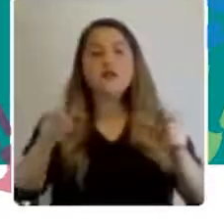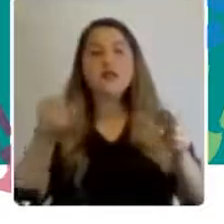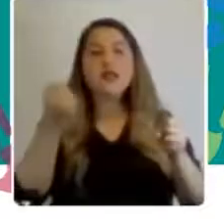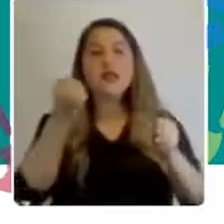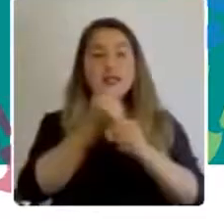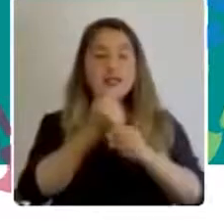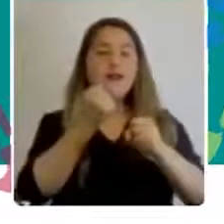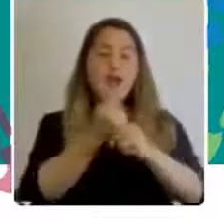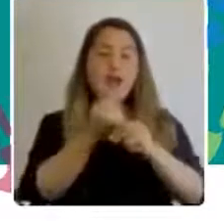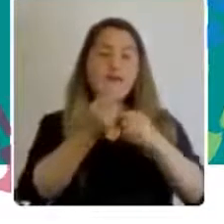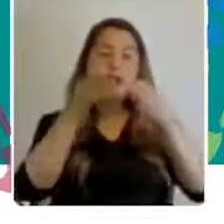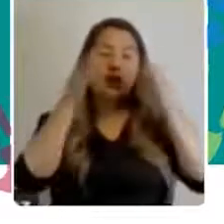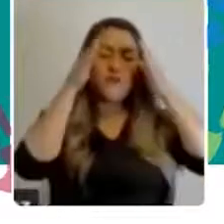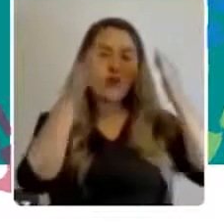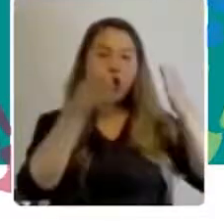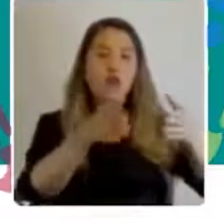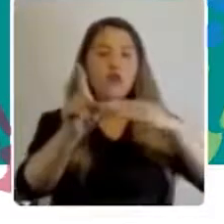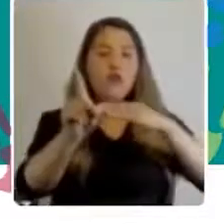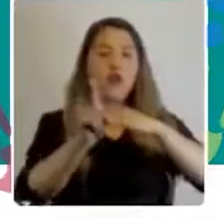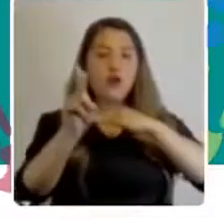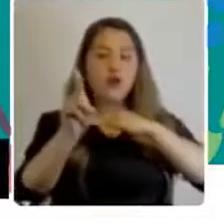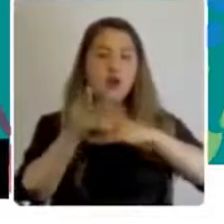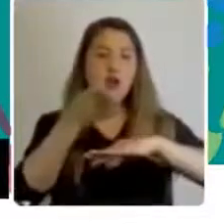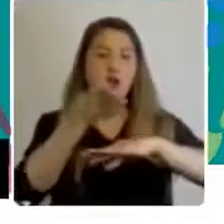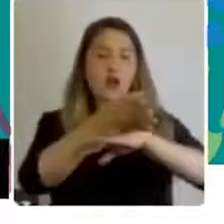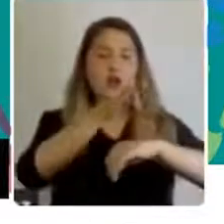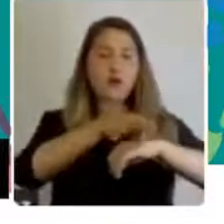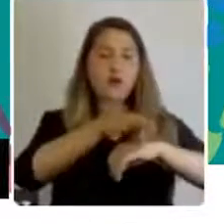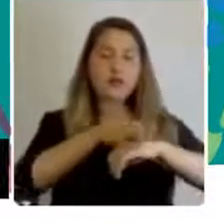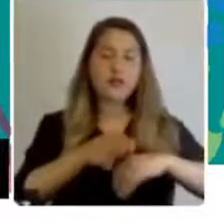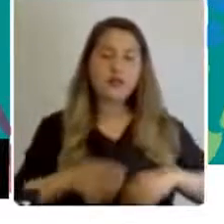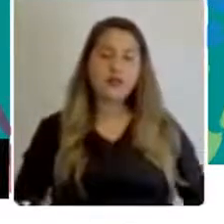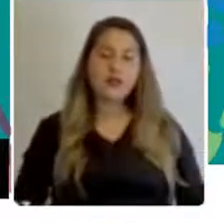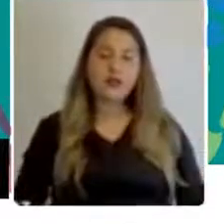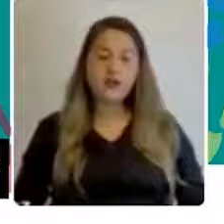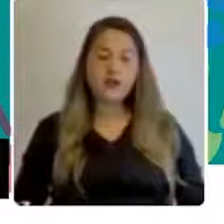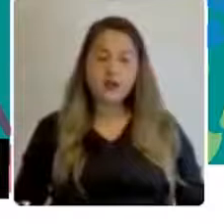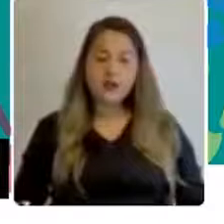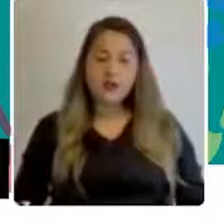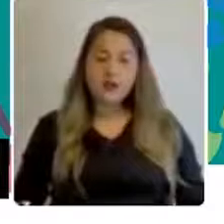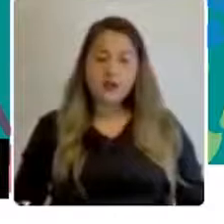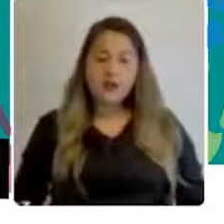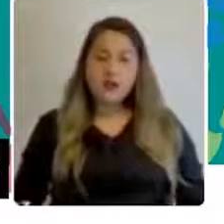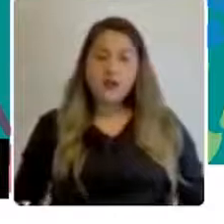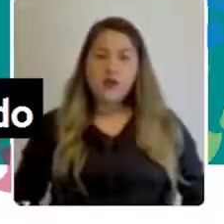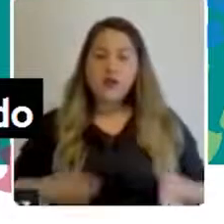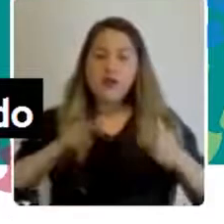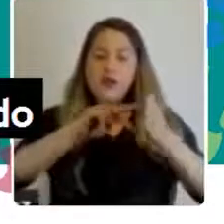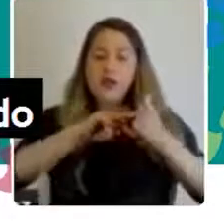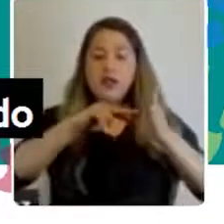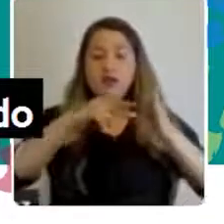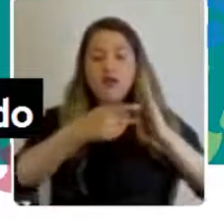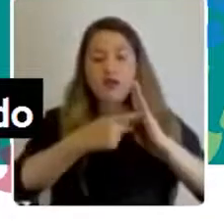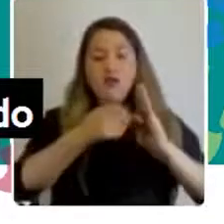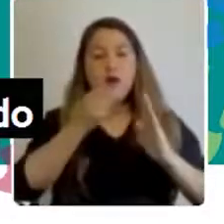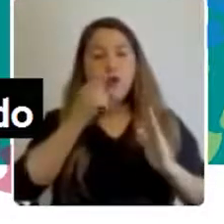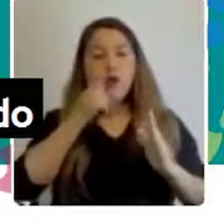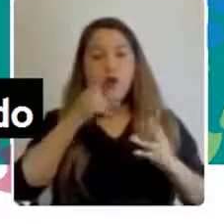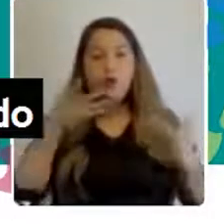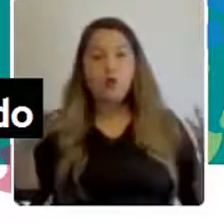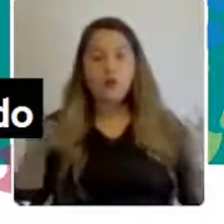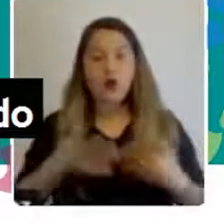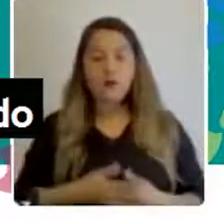and treatment. So the problem, as you can see here, it's a very